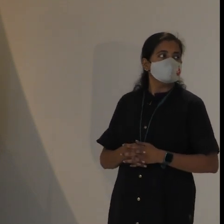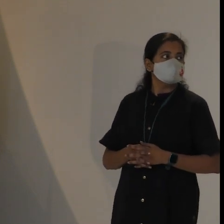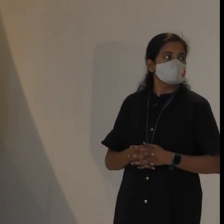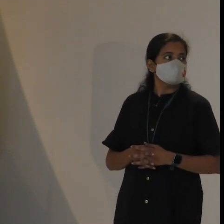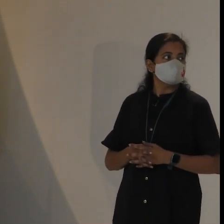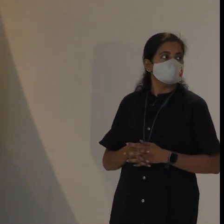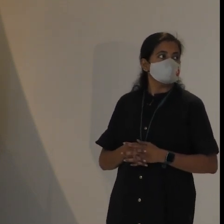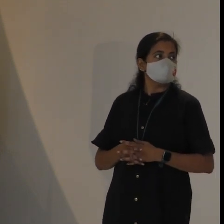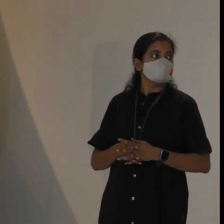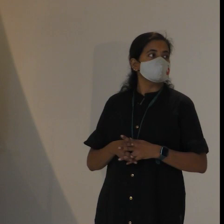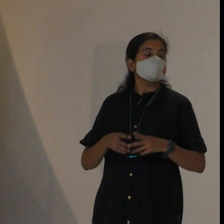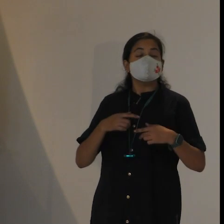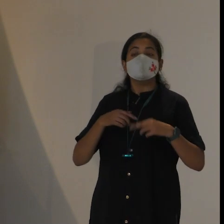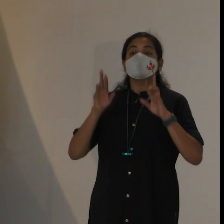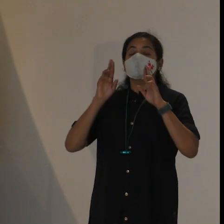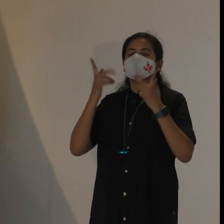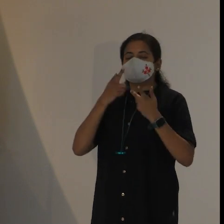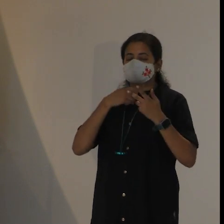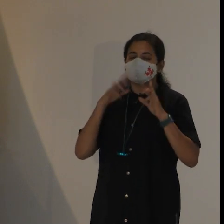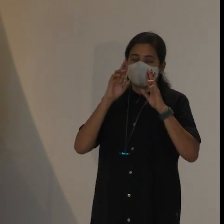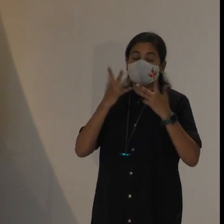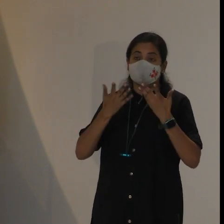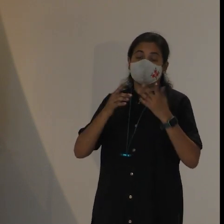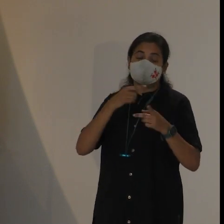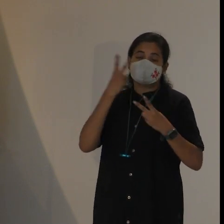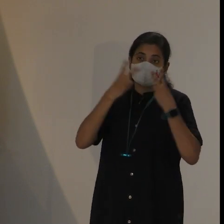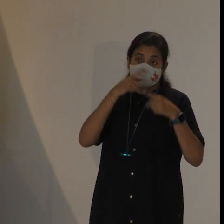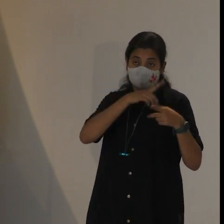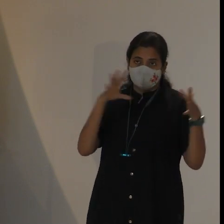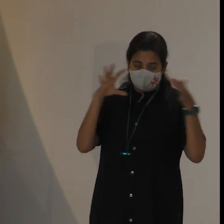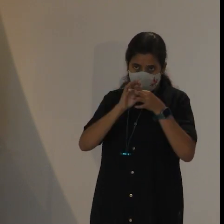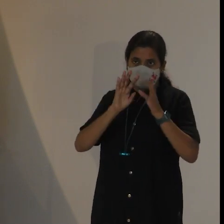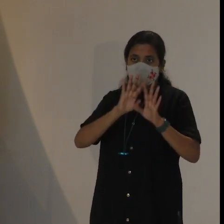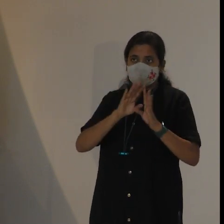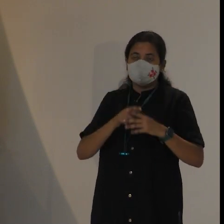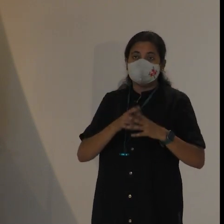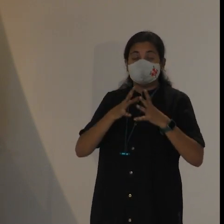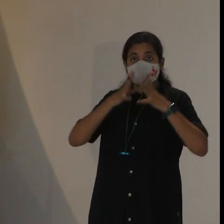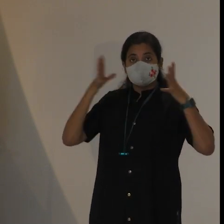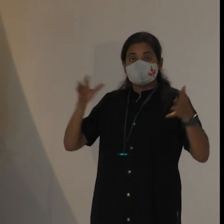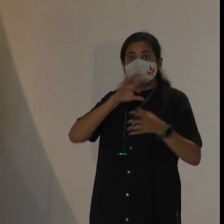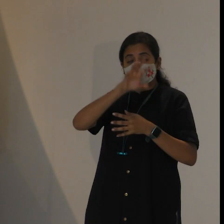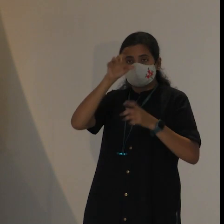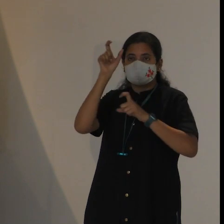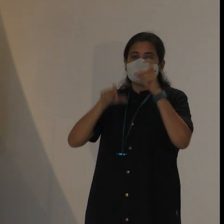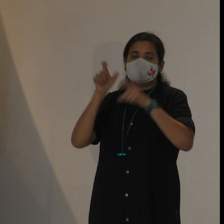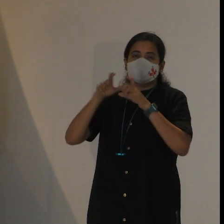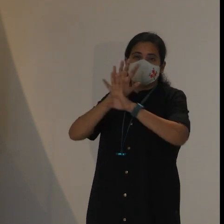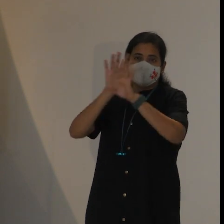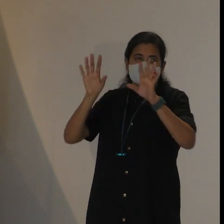This is one aspect of impact, where this tour, which was part of such a huge contingent of people that